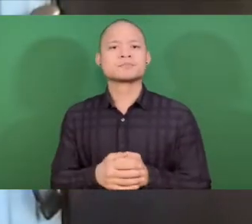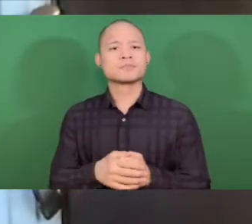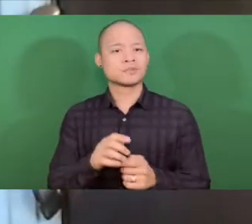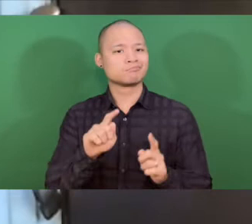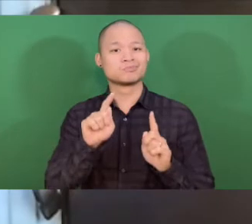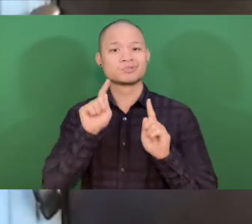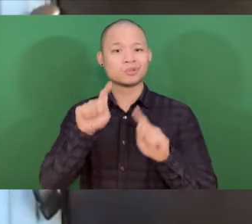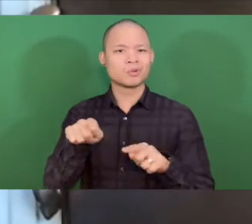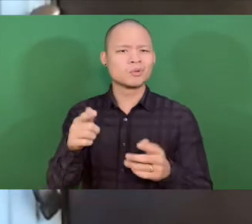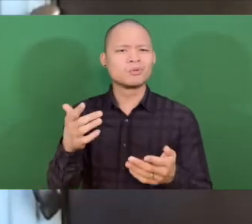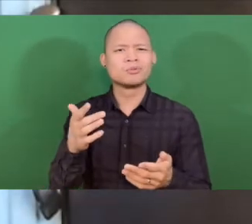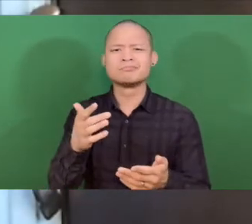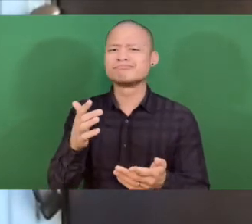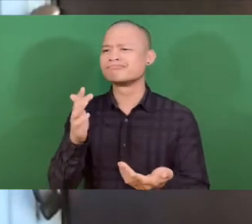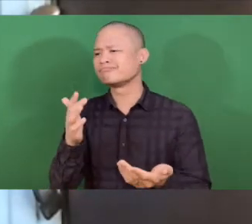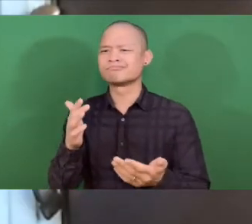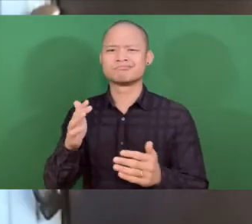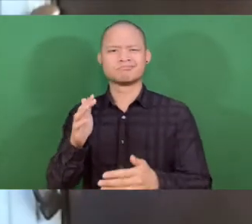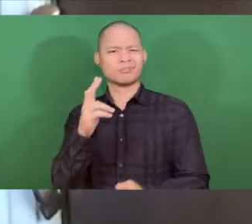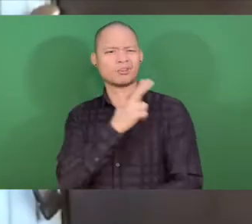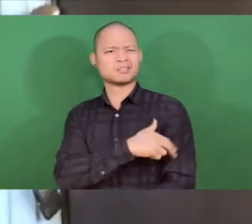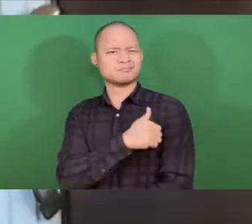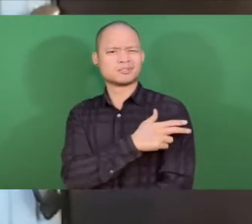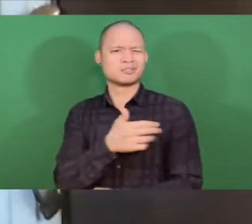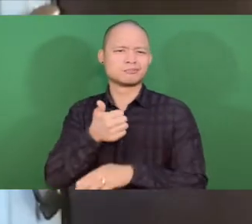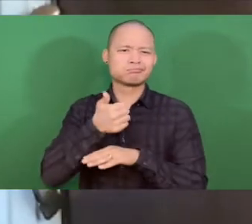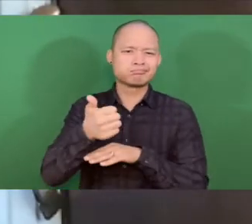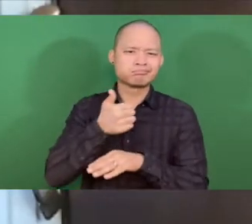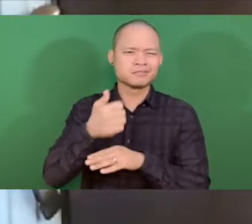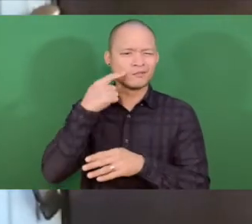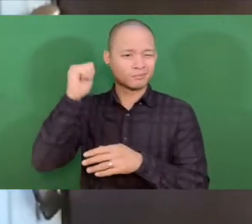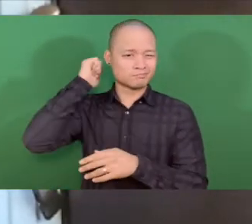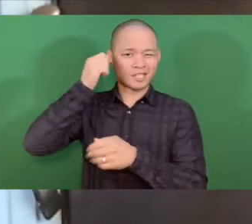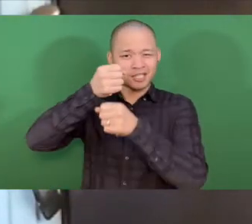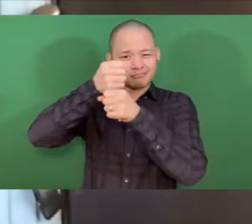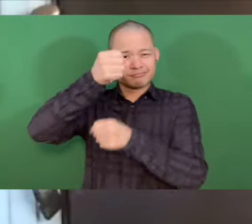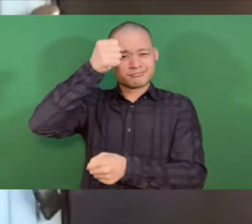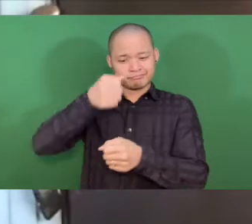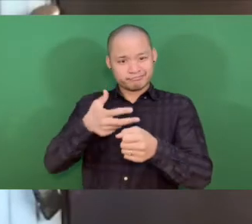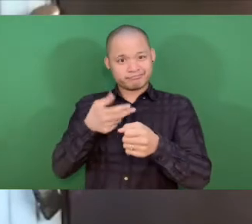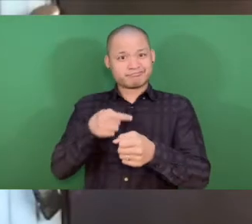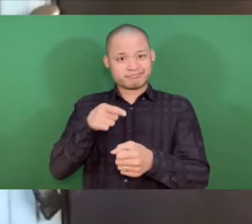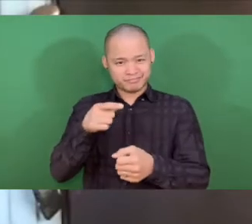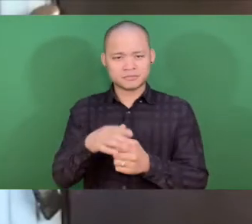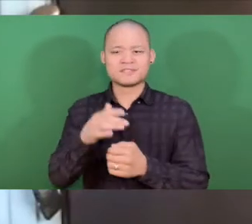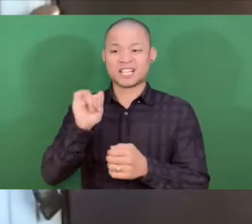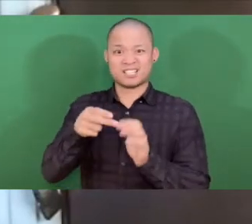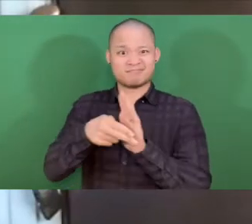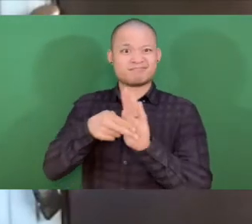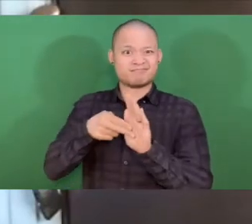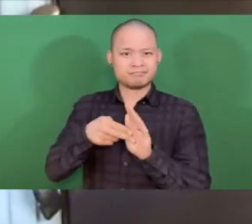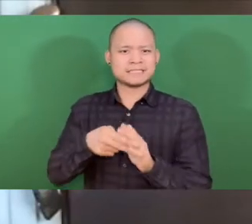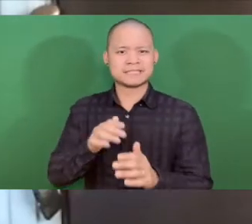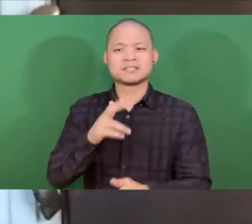to have a spinal tap, final diagnosis. Wow. And then I was in the hospital